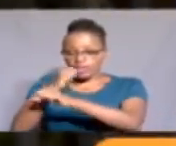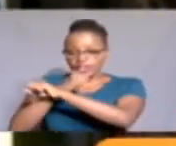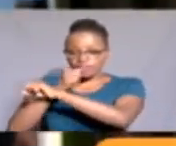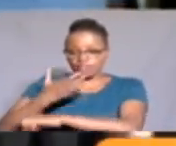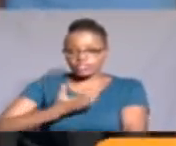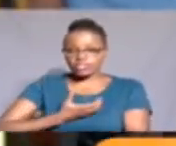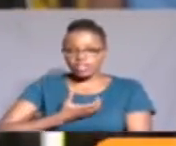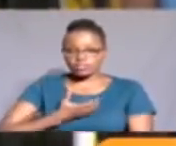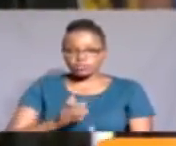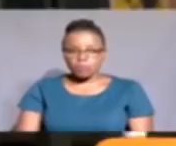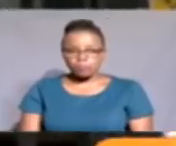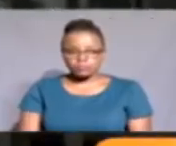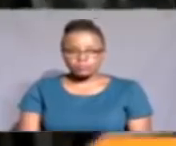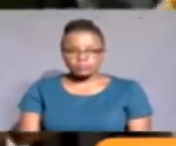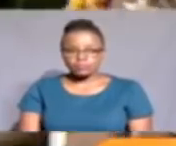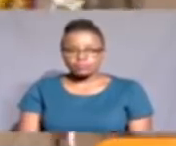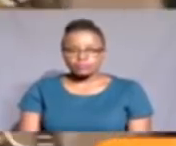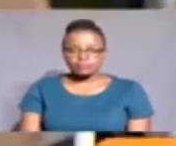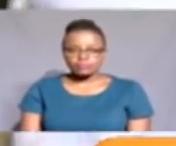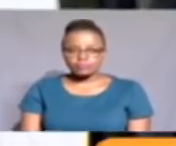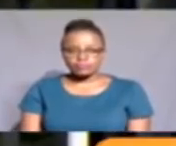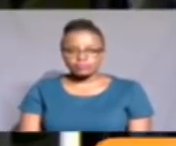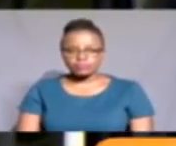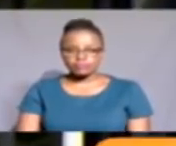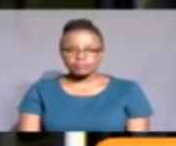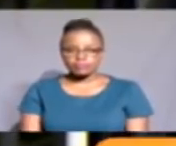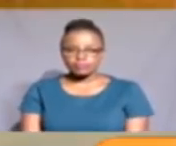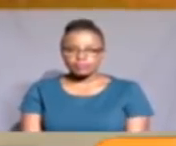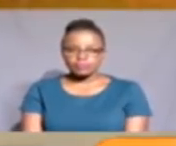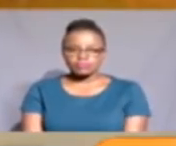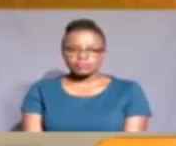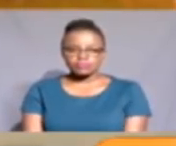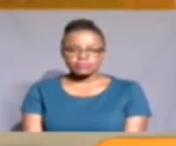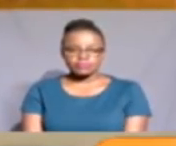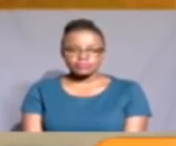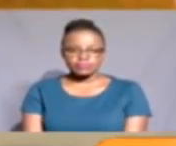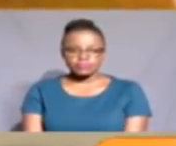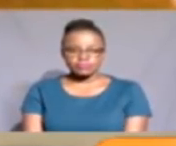Council. Francis Gashuri, Citizen Weekend.